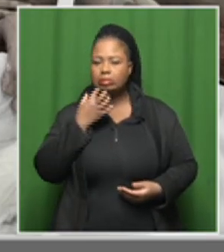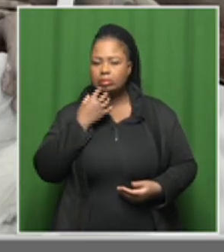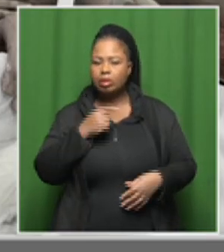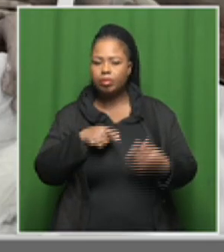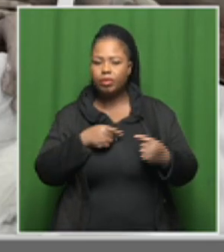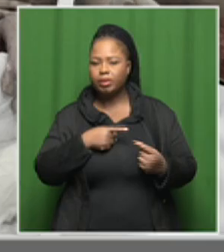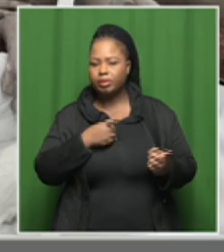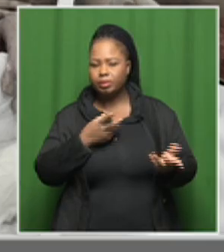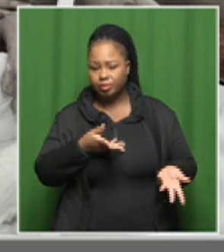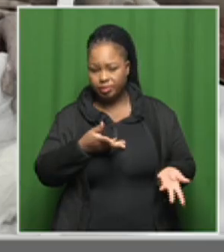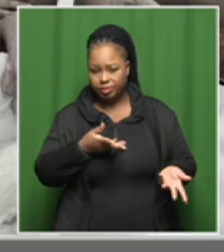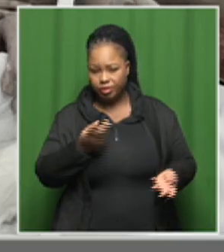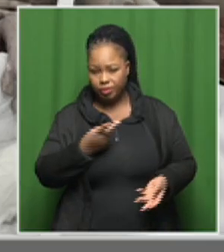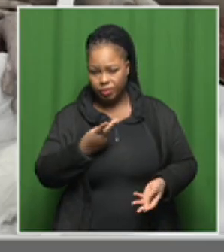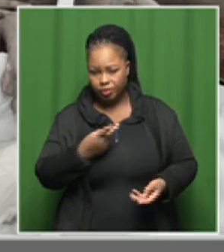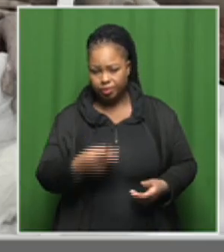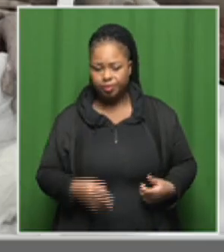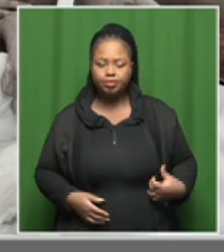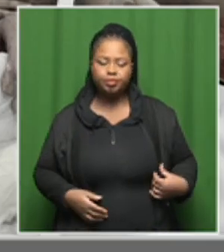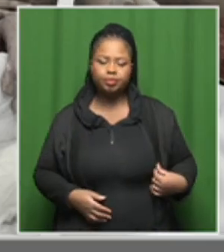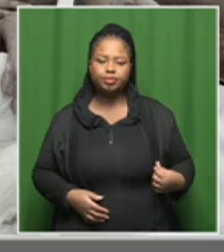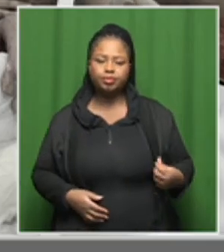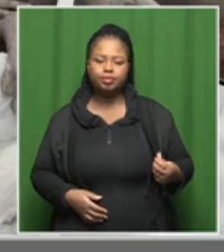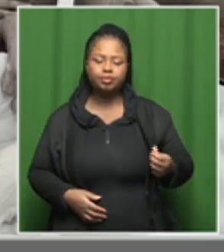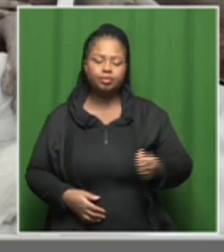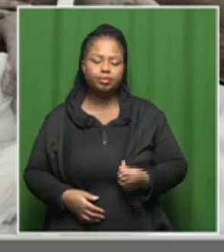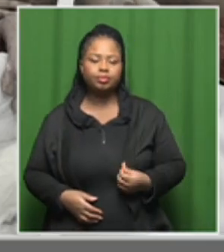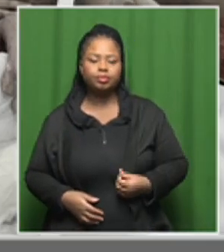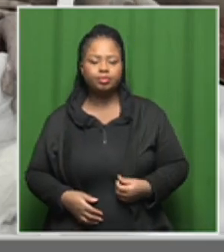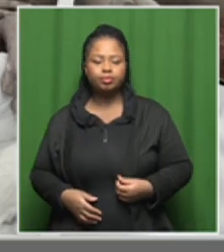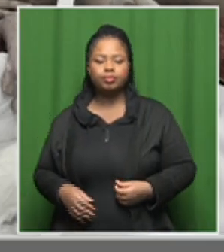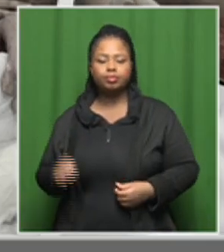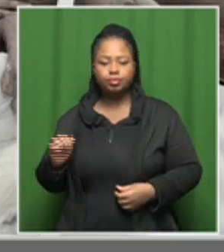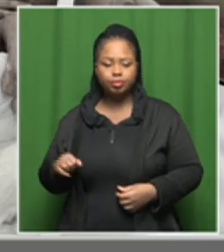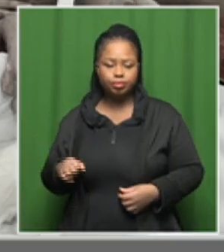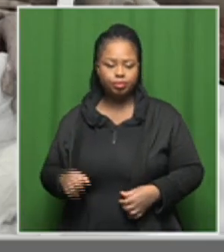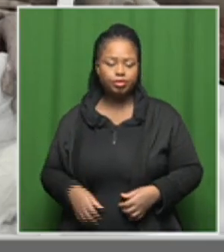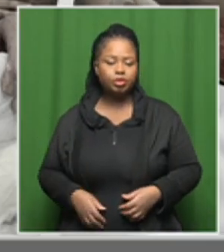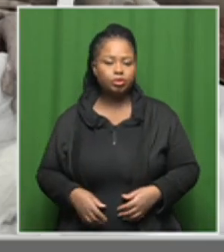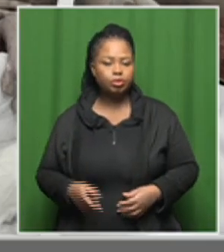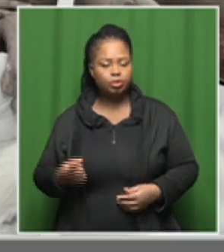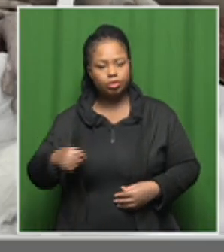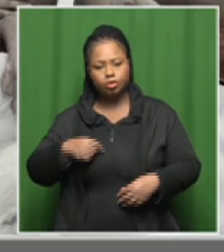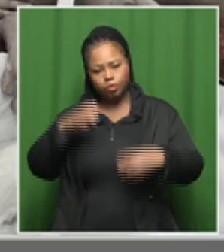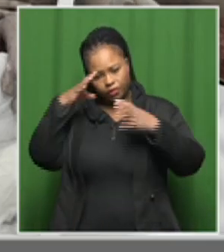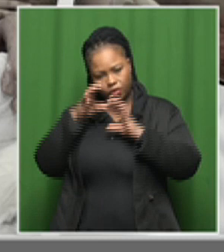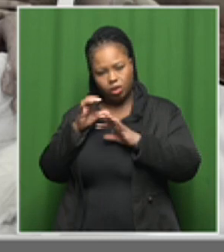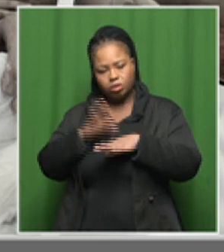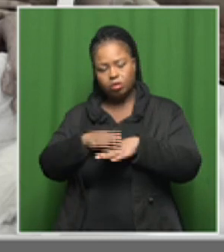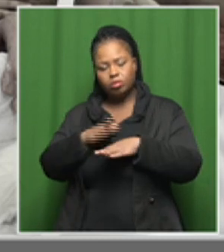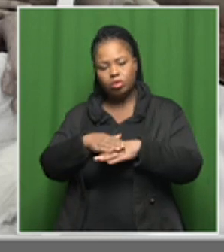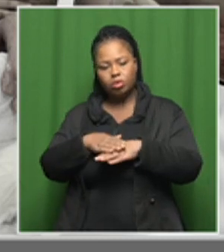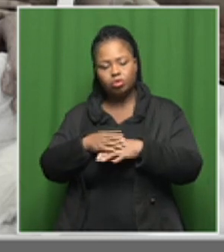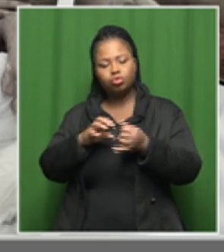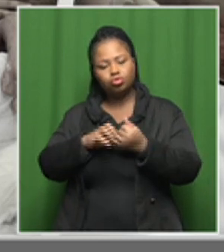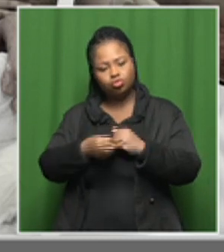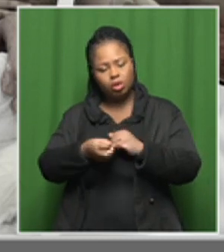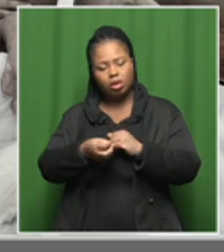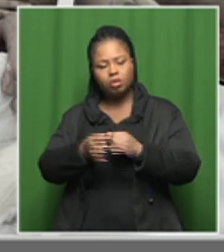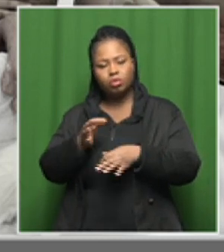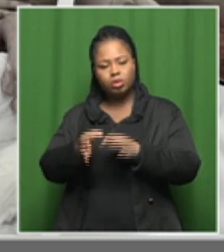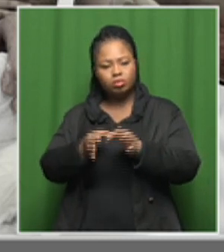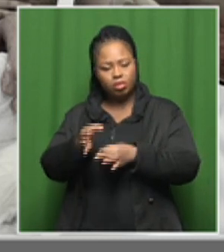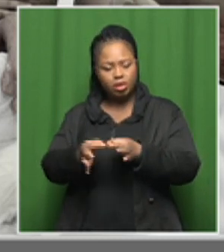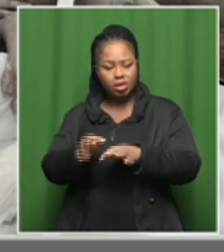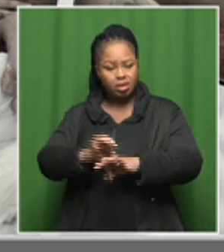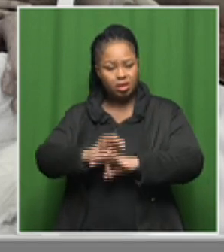well. Yes, you've covered a lot of the things that we focus on, actually, and that is to try and decentralize the treatment. So